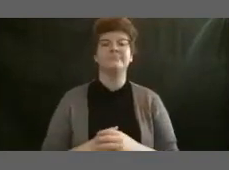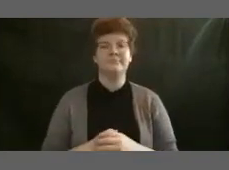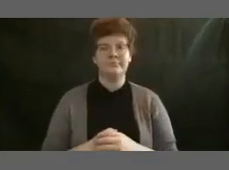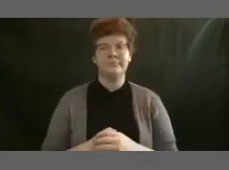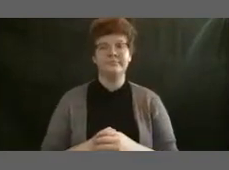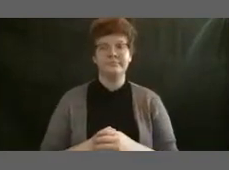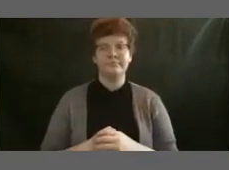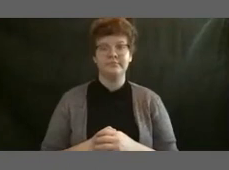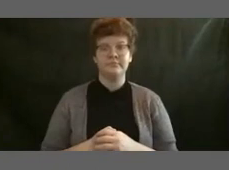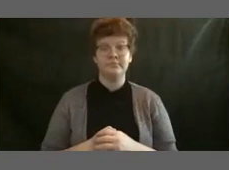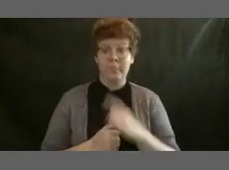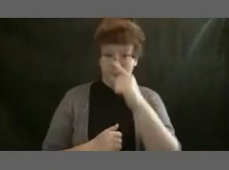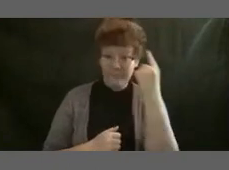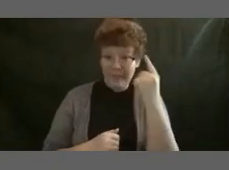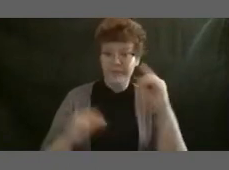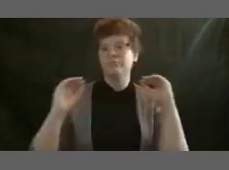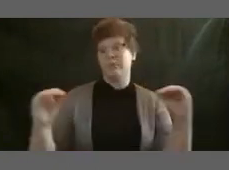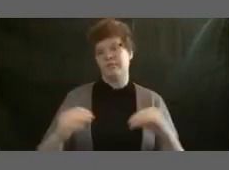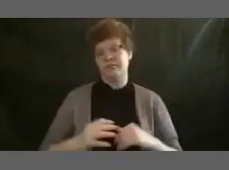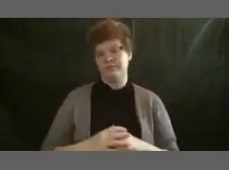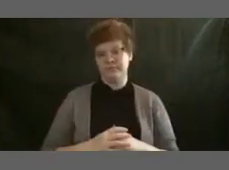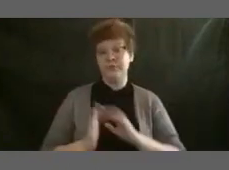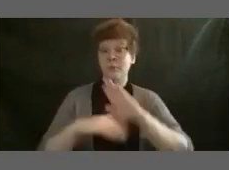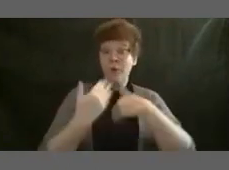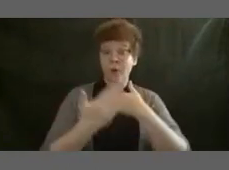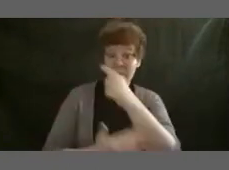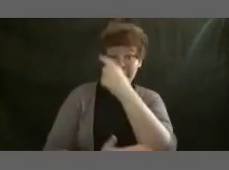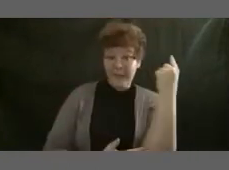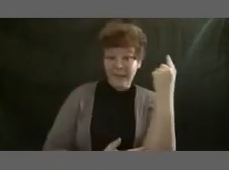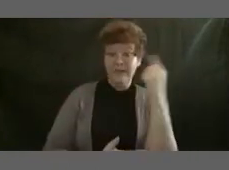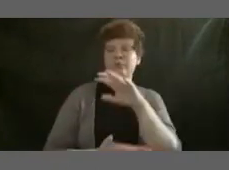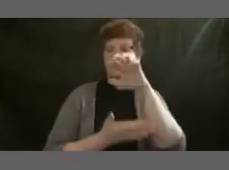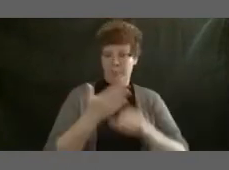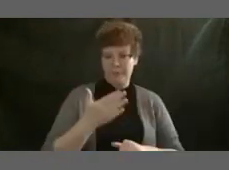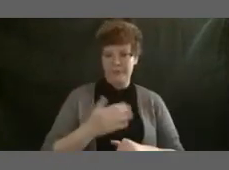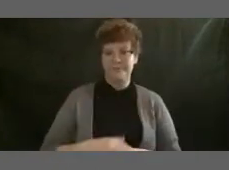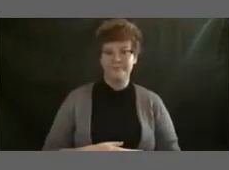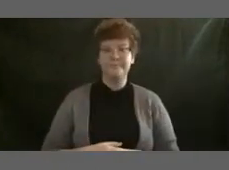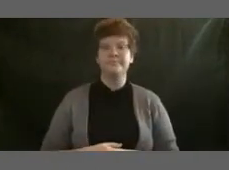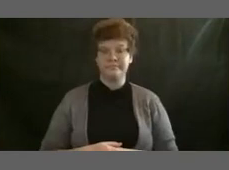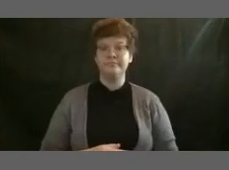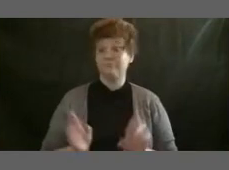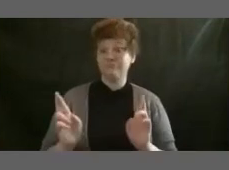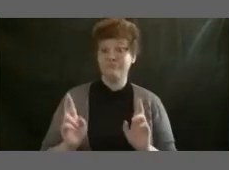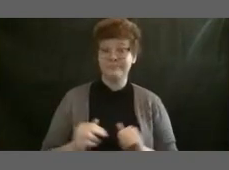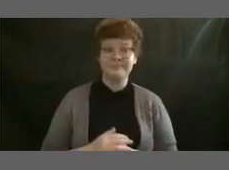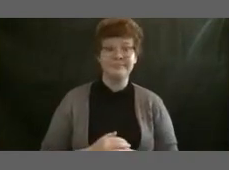We don't want any black though. So I'm going to remove all the black. And here's our dark